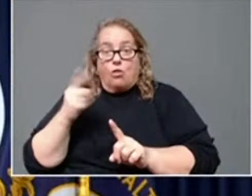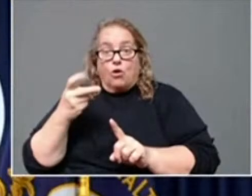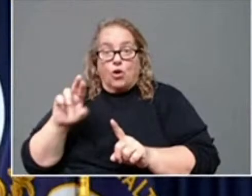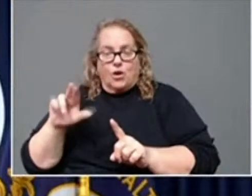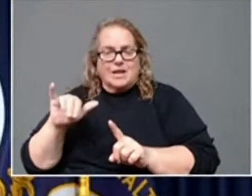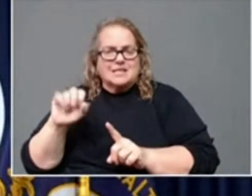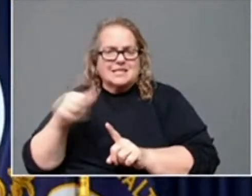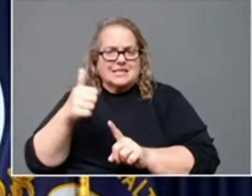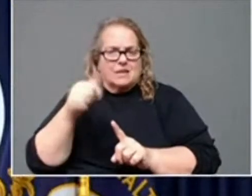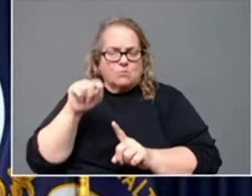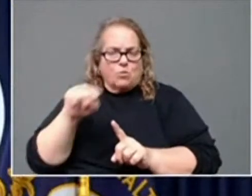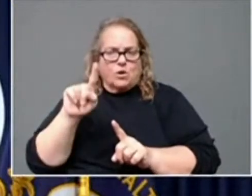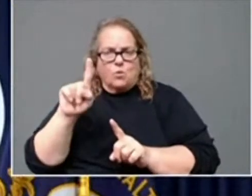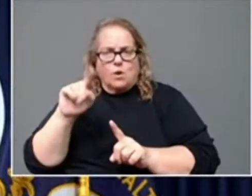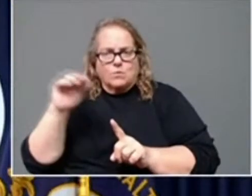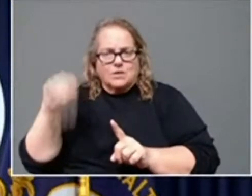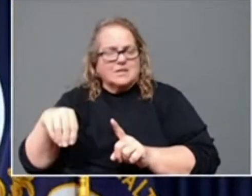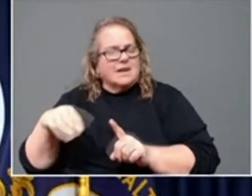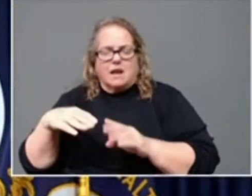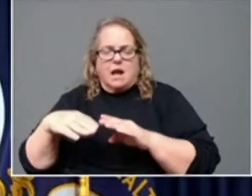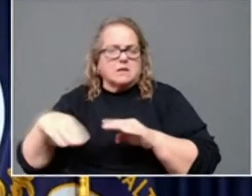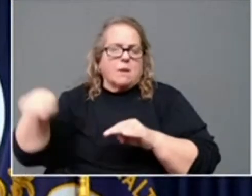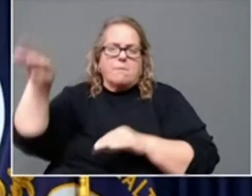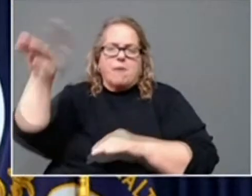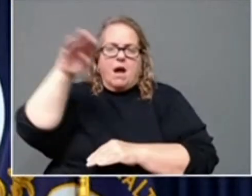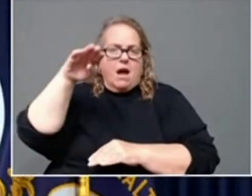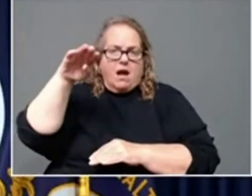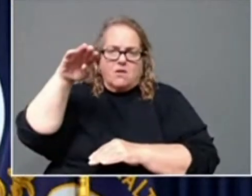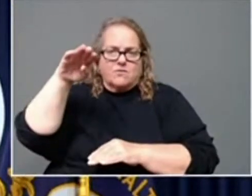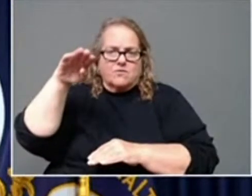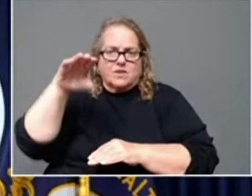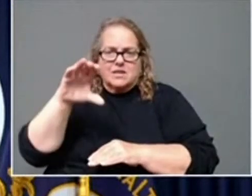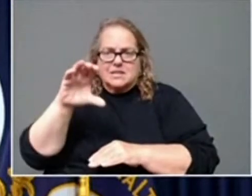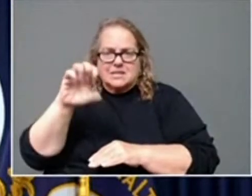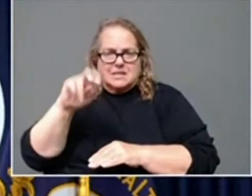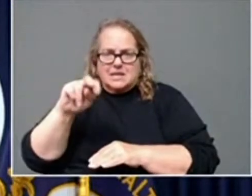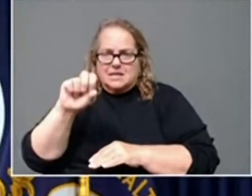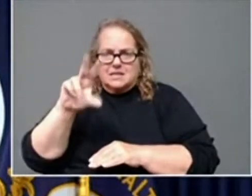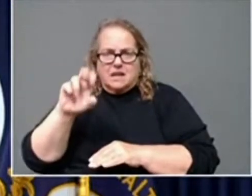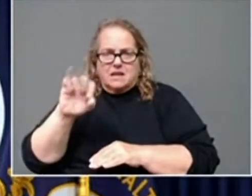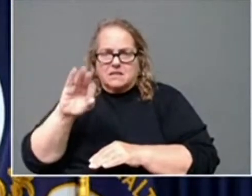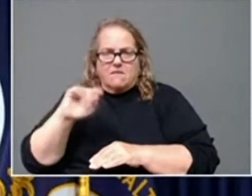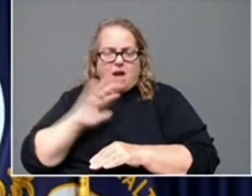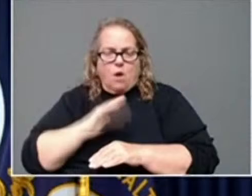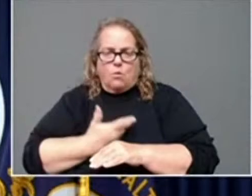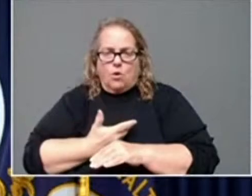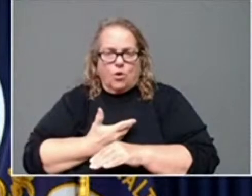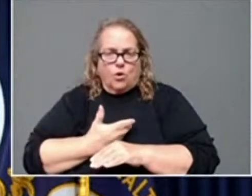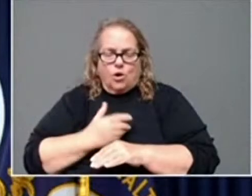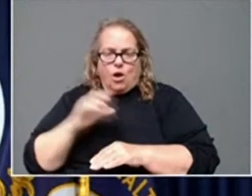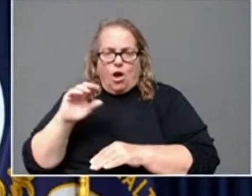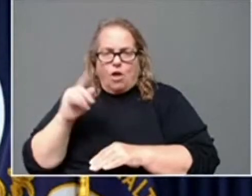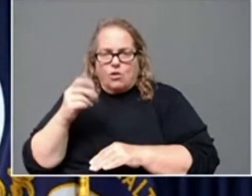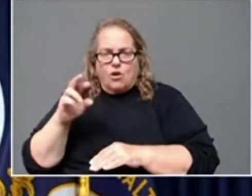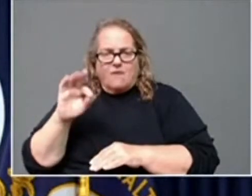10.1%, way above the census for any of